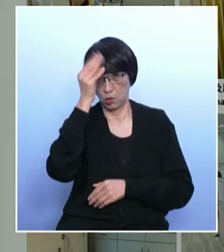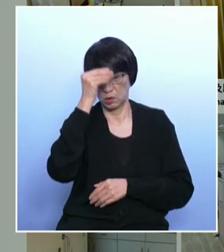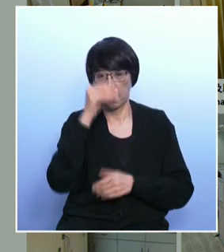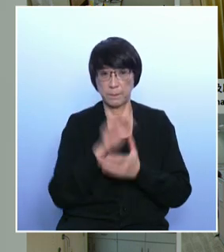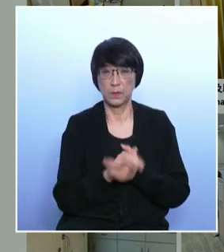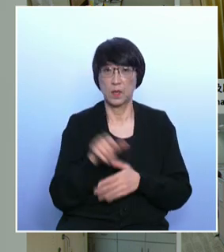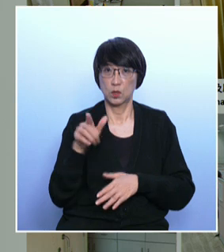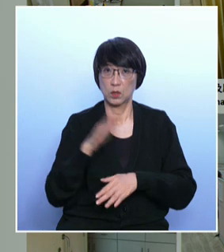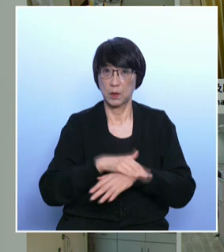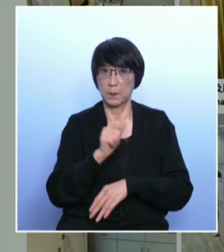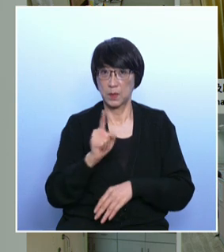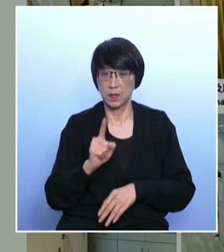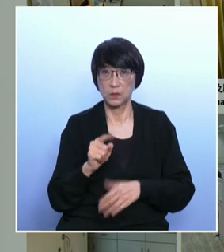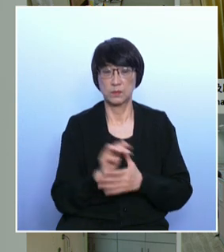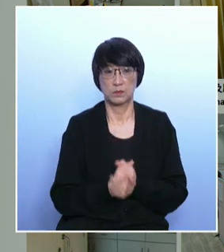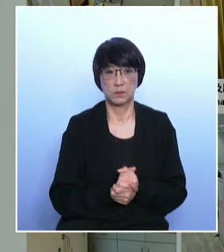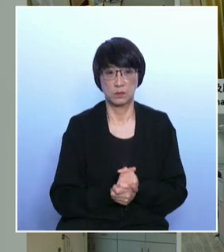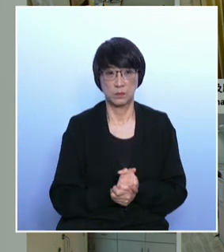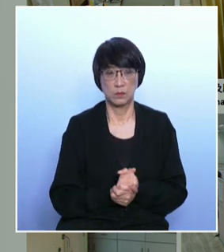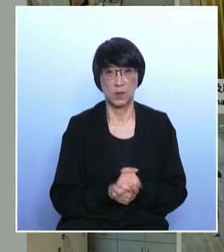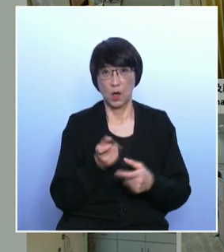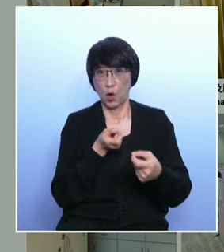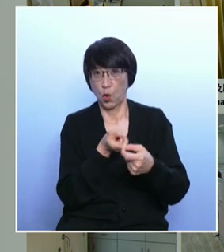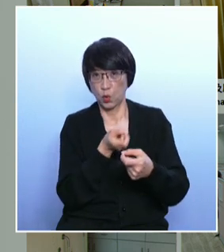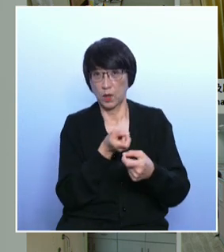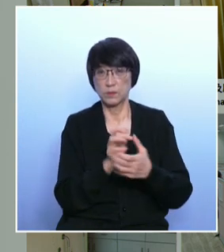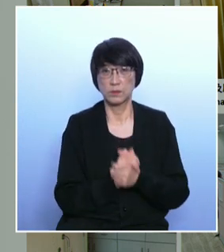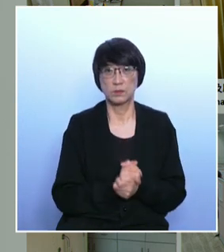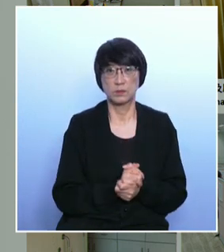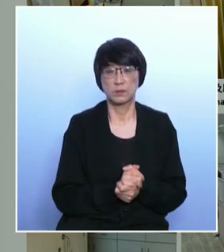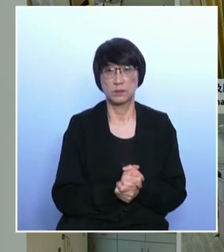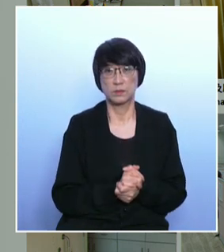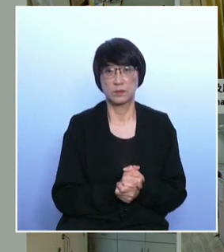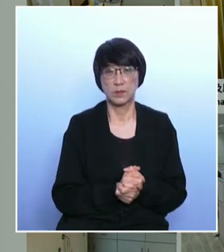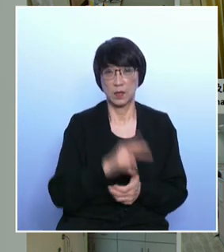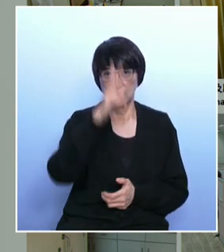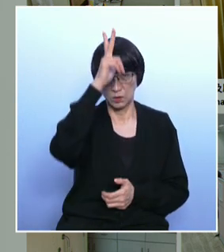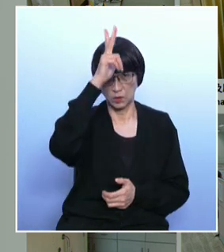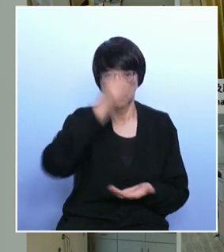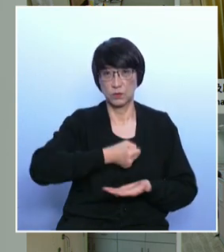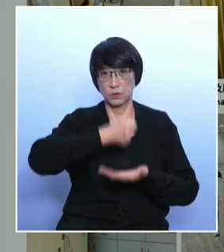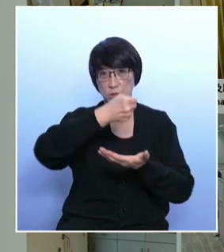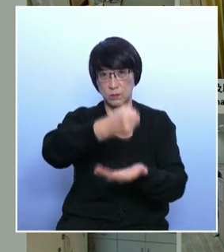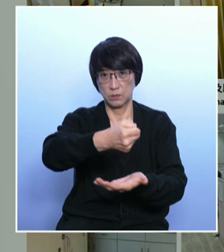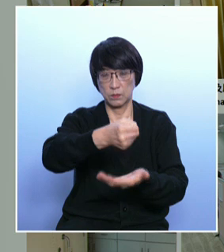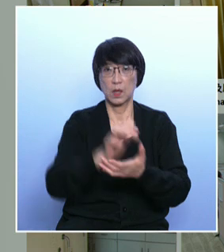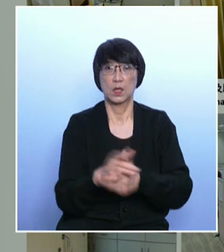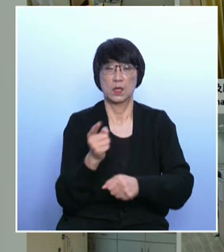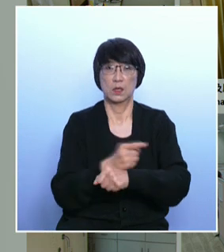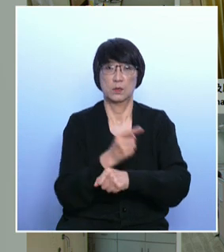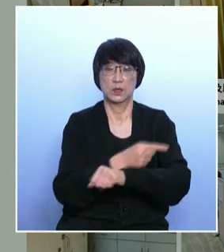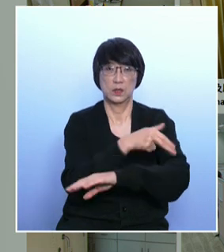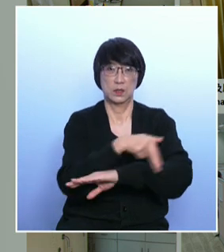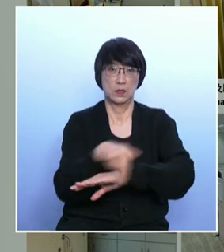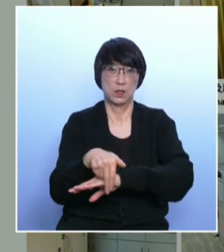Mary Hospital for internships, or practicum rather. Queen Mary Hospital is only